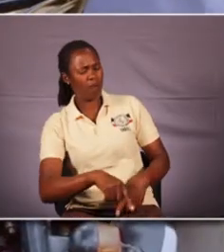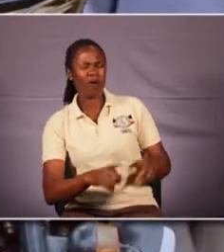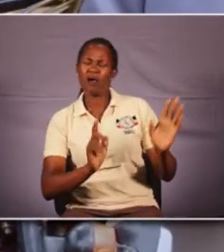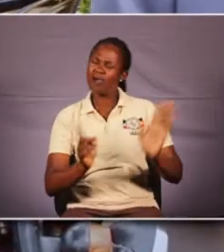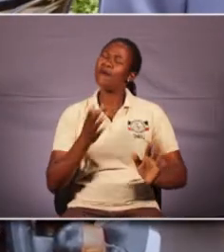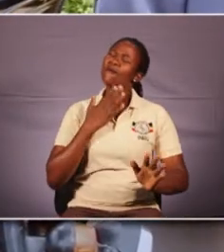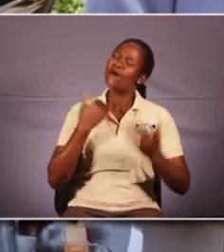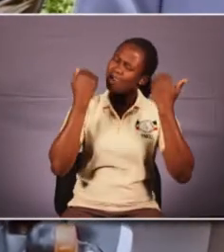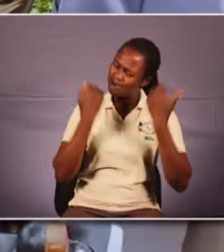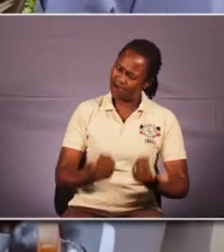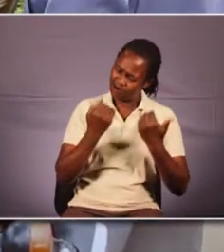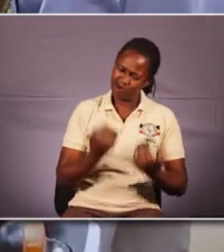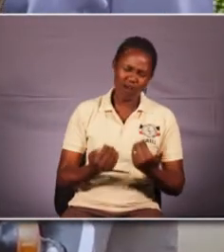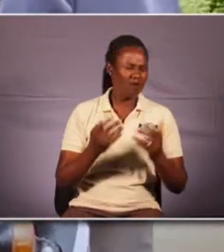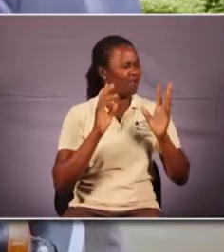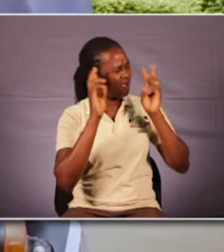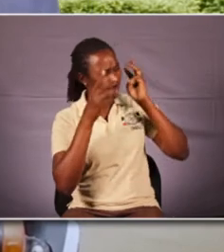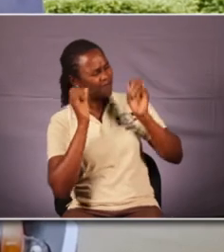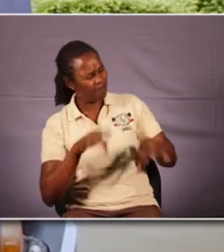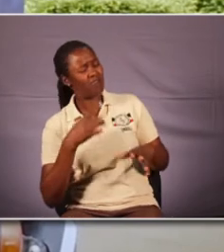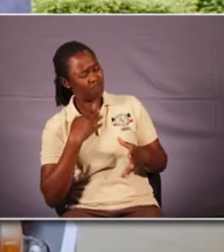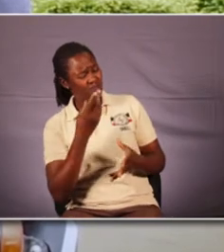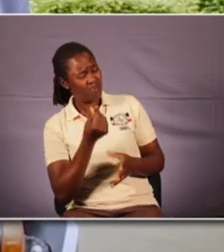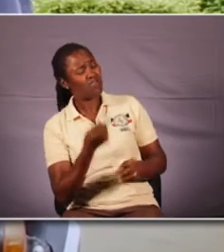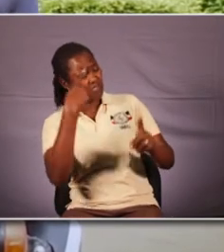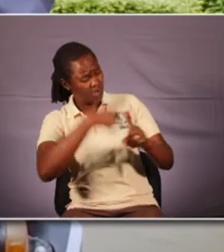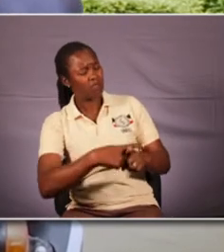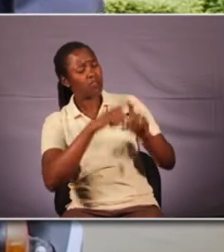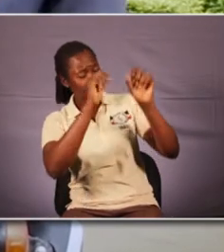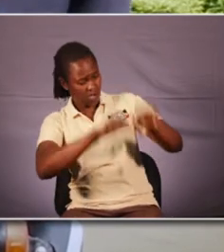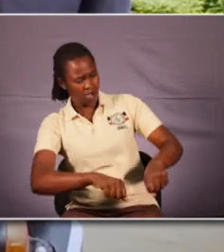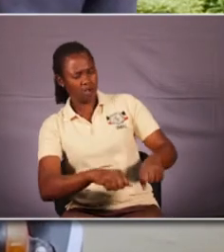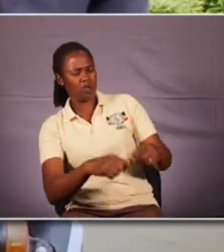I'll even double it. Double the money. You stop telling me nonsense. I need my money.